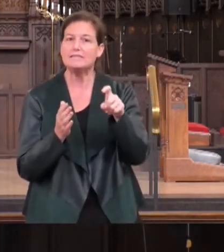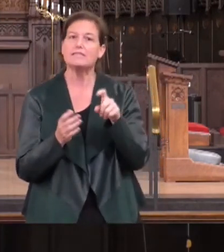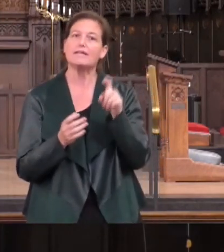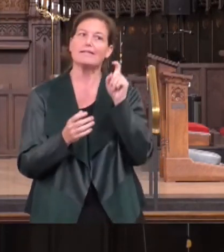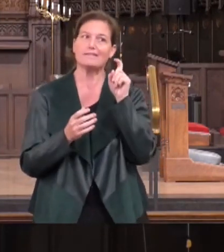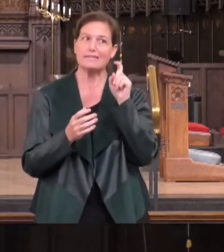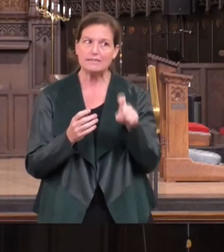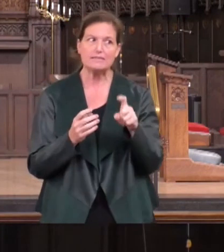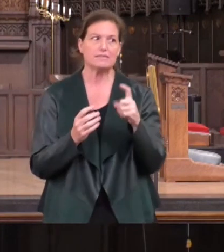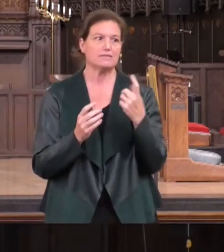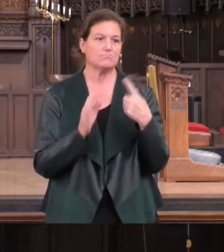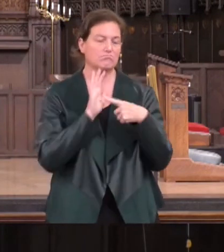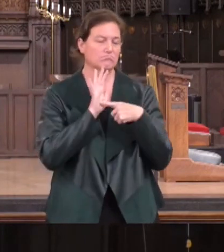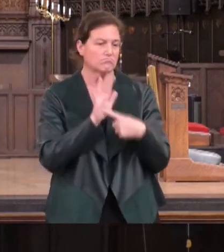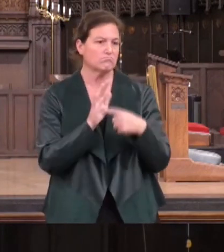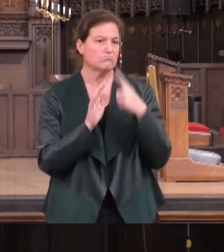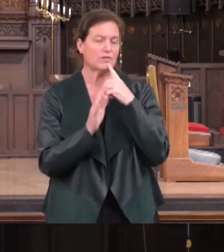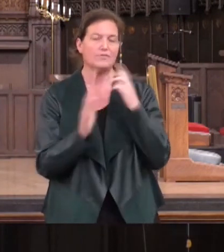son of encouragement.